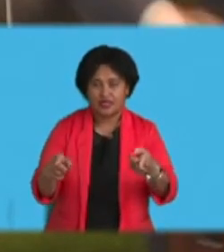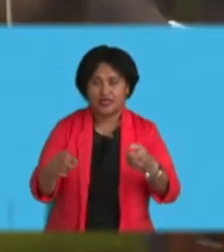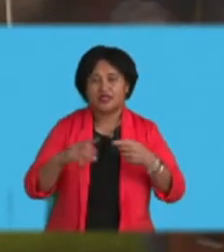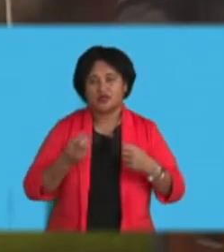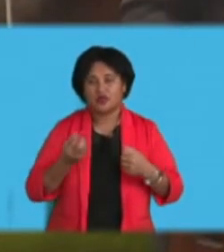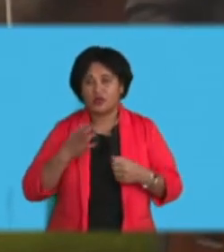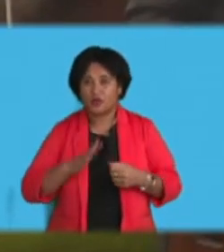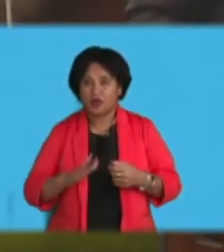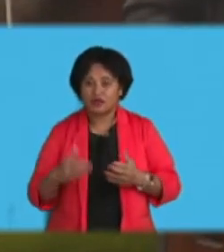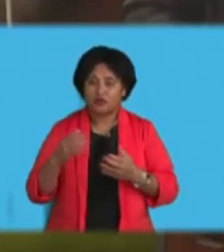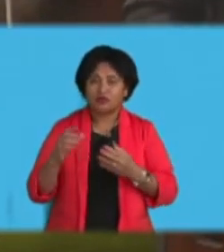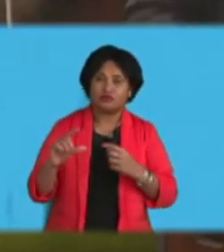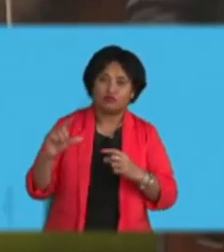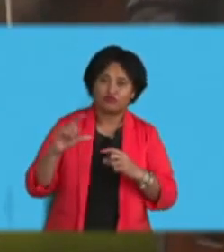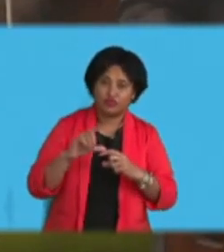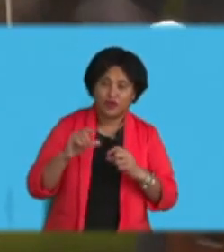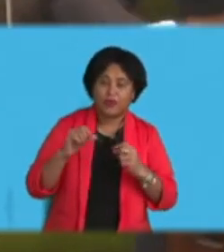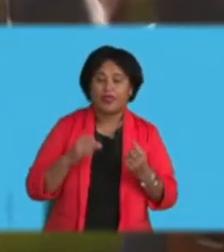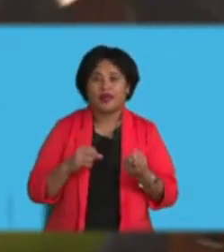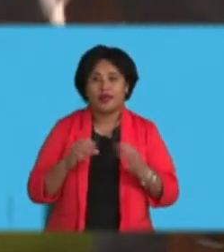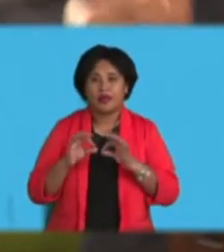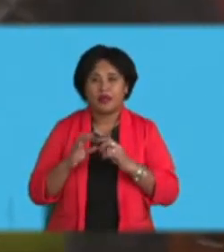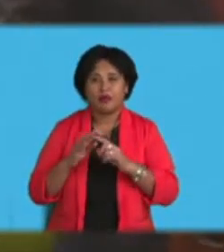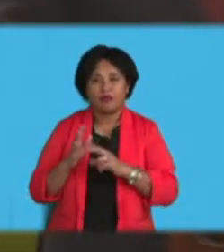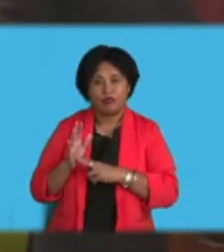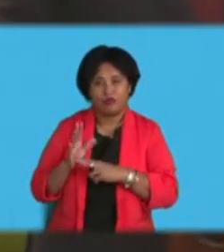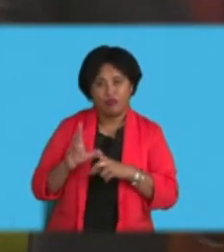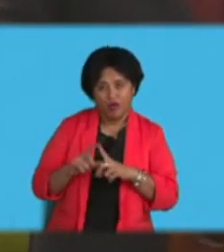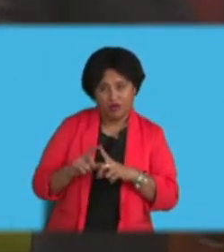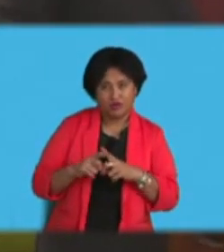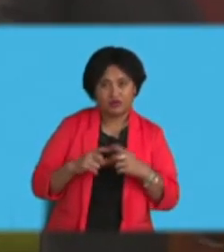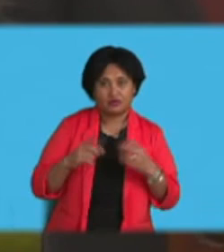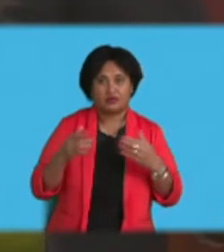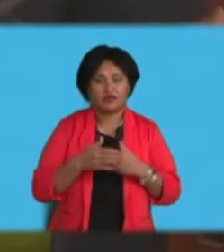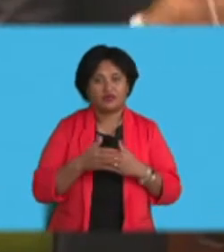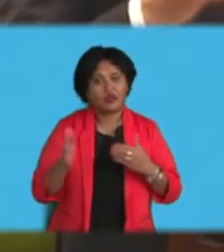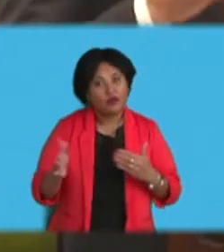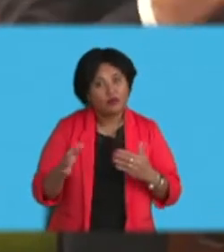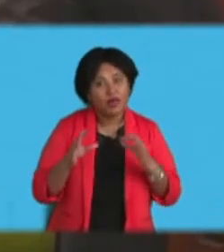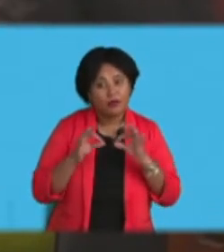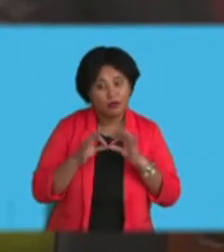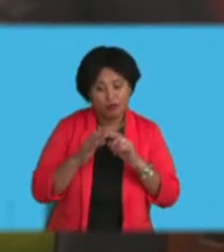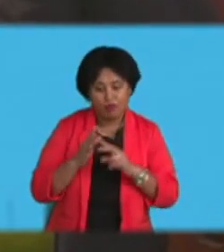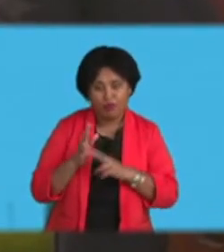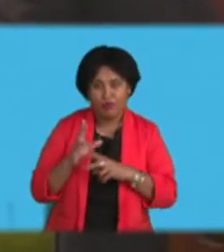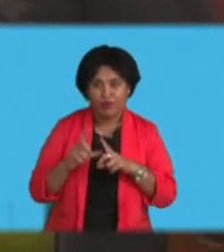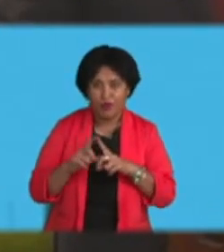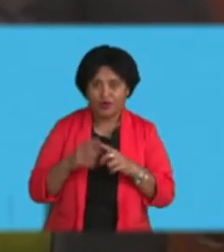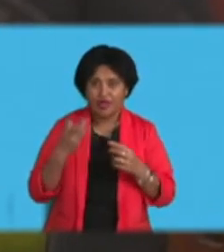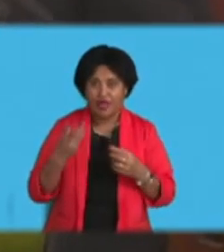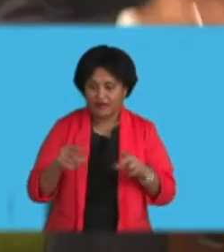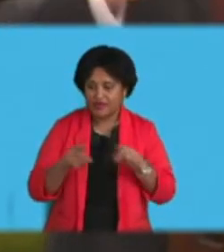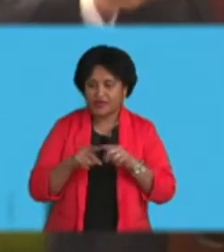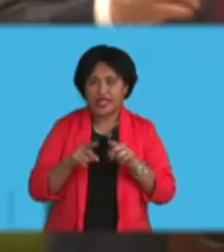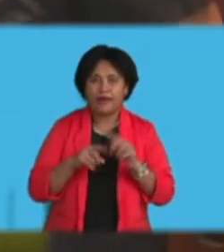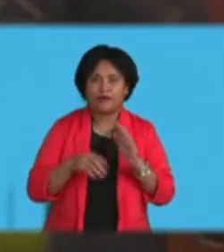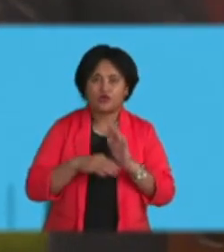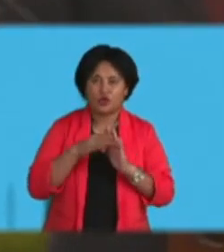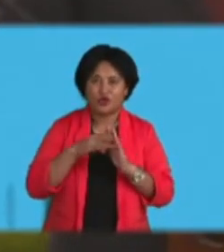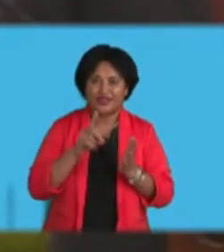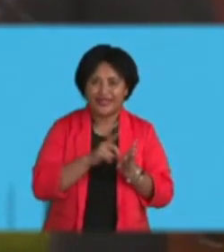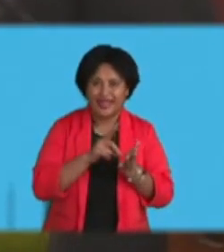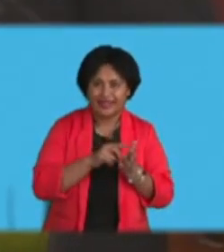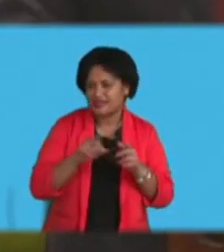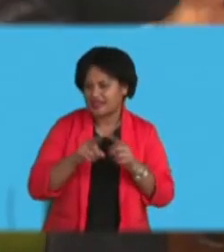amounts of a previously issued bond. Reopened bonds, Madam Speaker, have the same maturity date and interest rate as the original